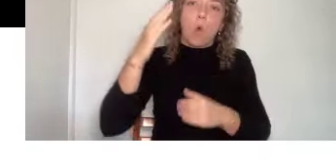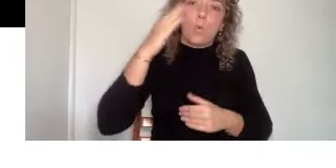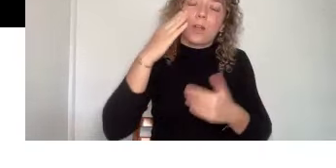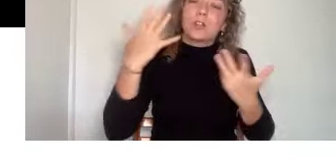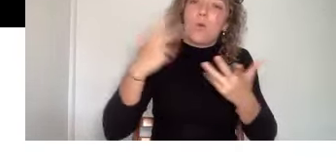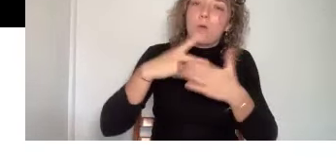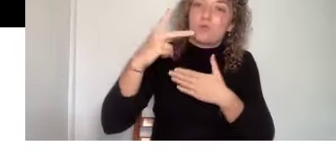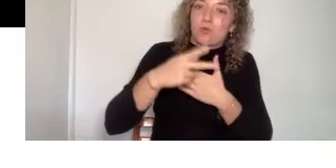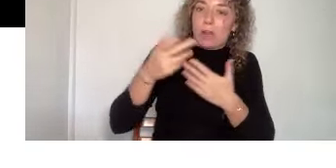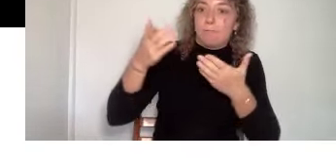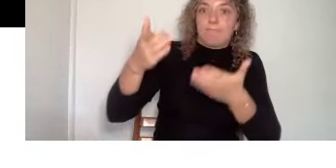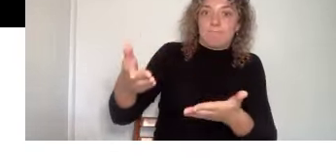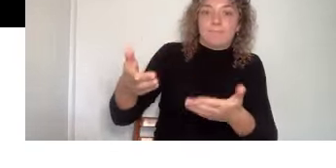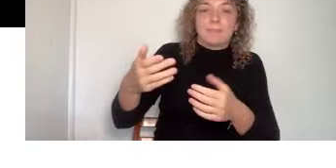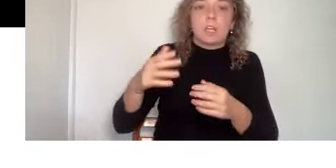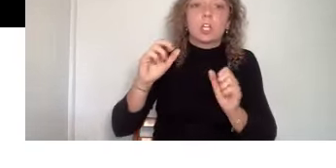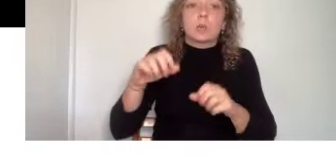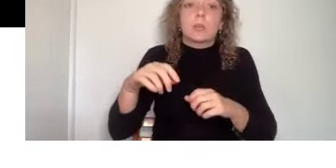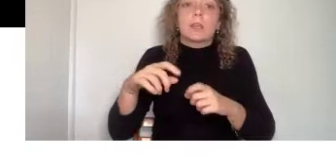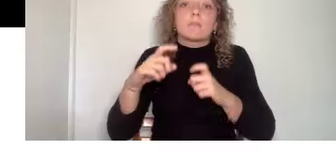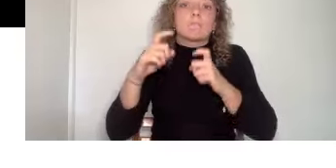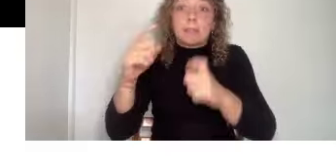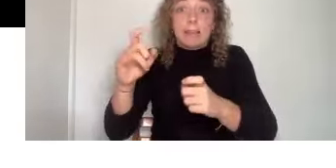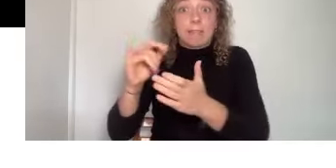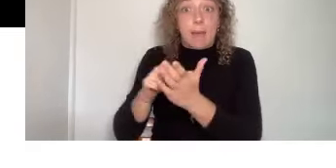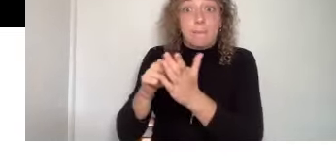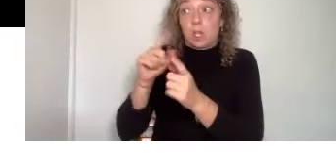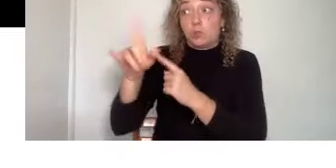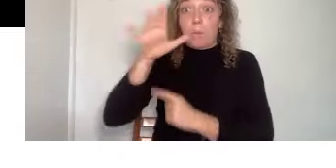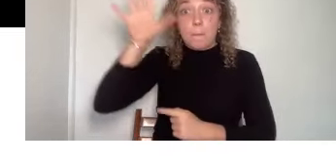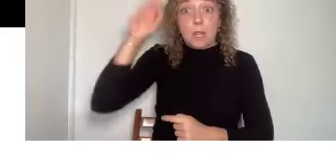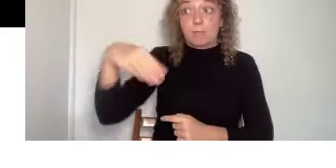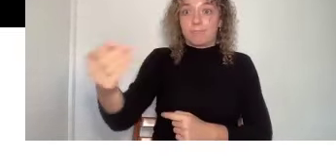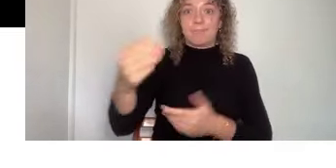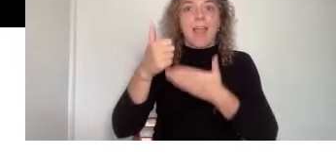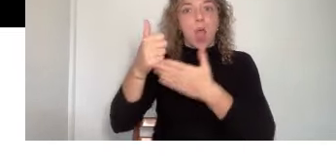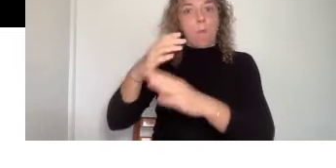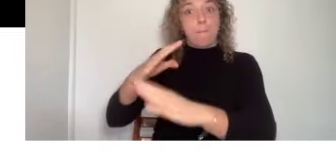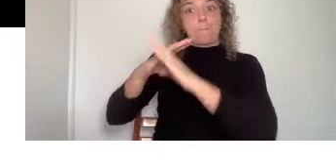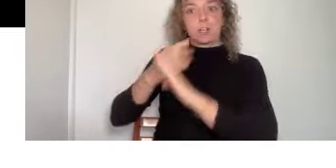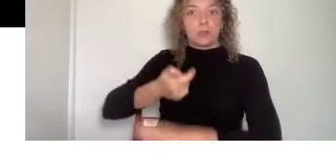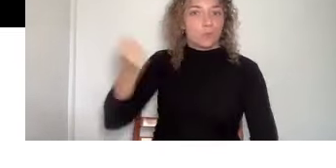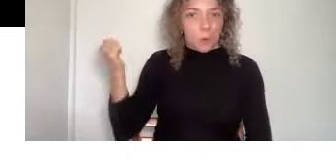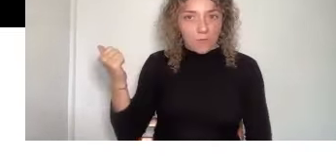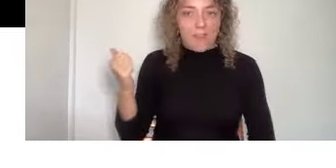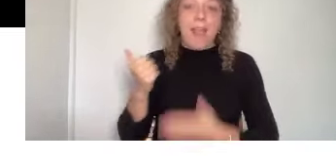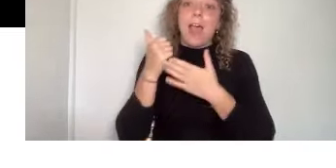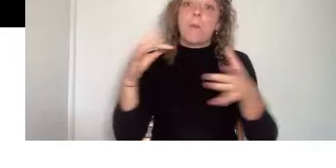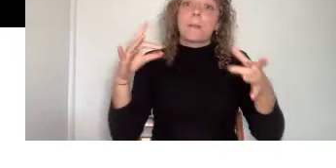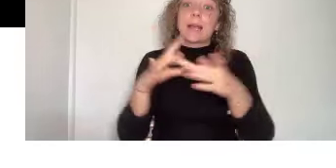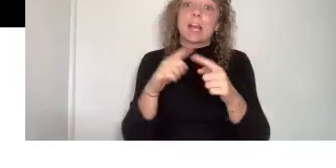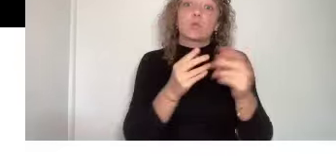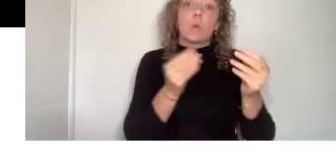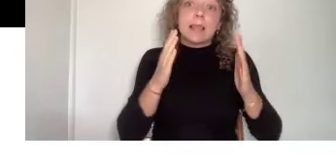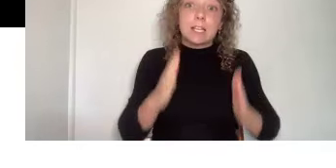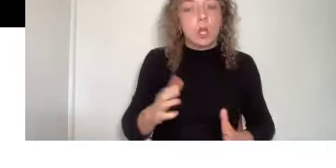programs exist. You could give that 1-pager to a parent, and you could even help remove that barrier, right? Connecting to a liaison can be another